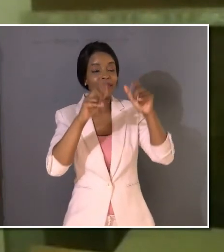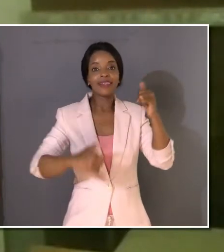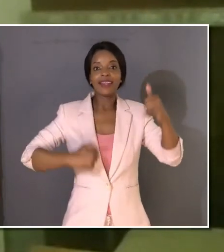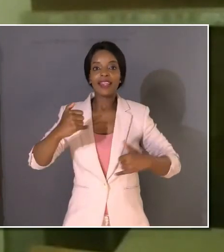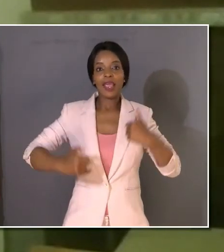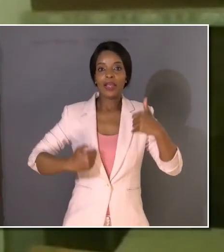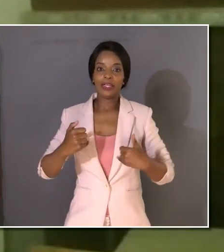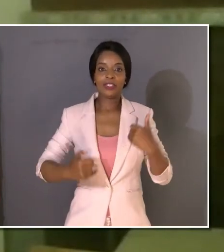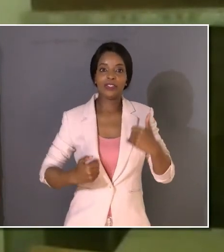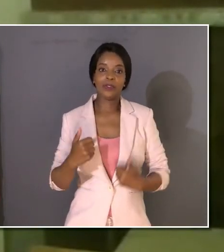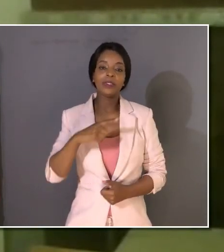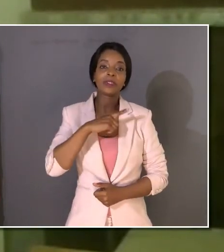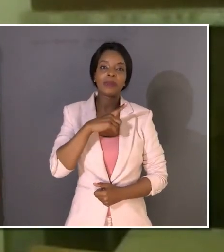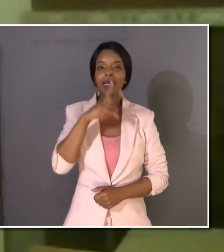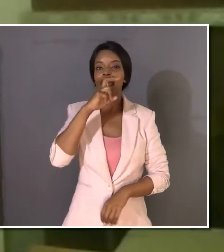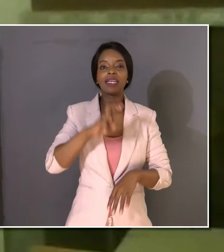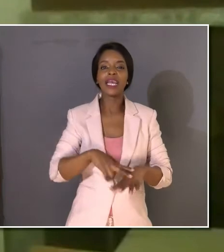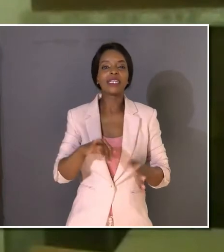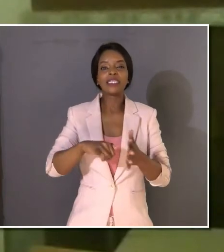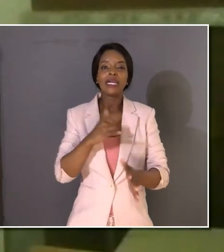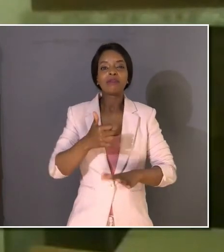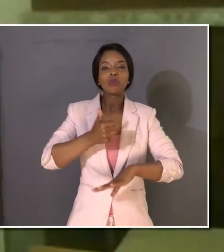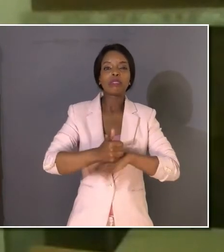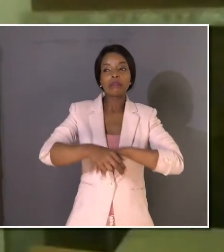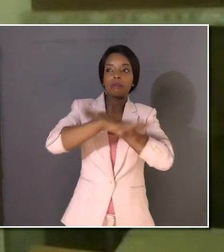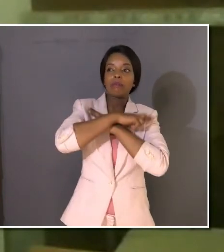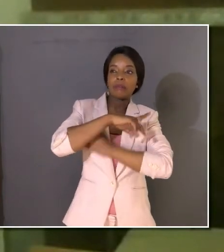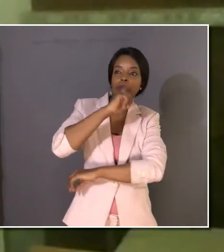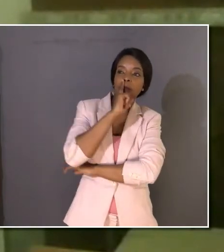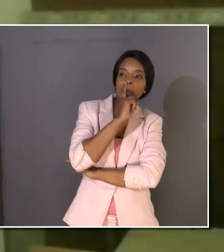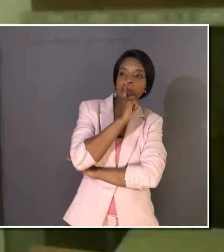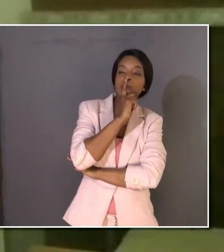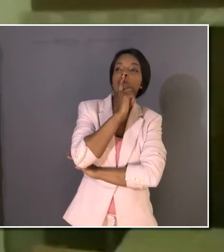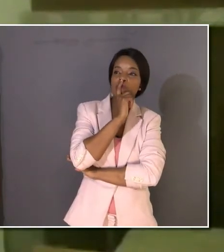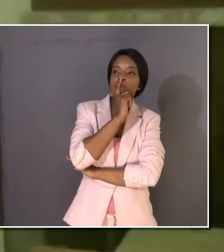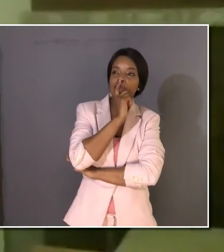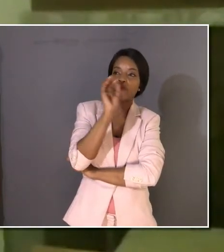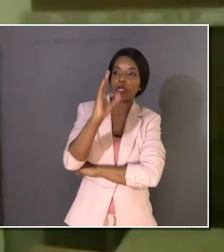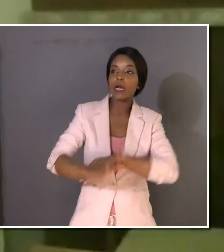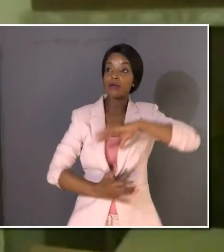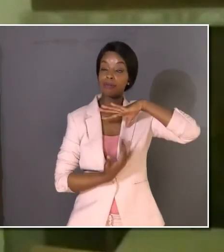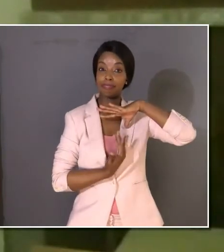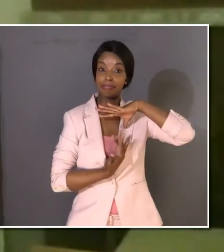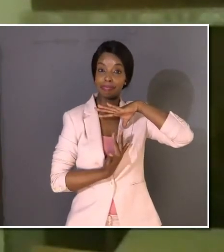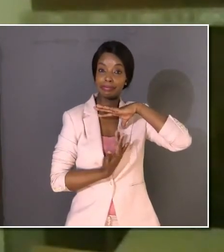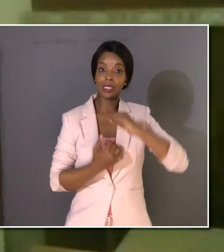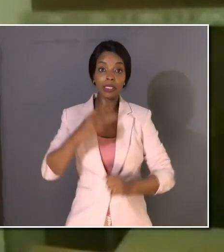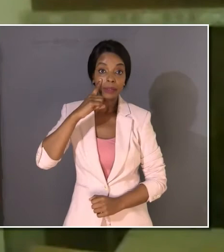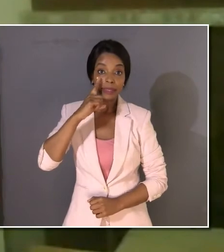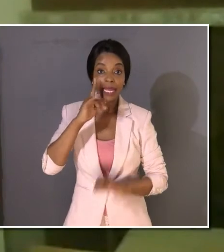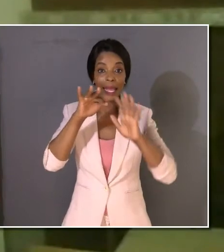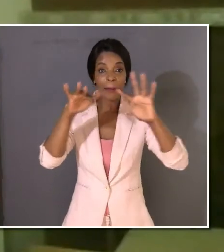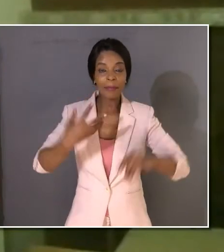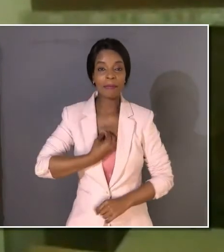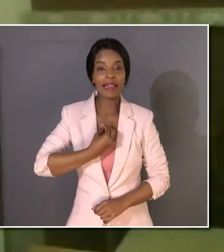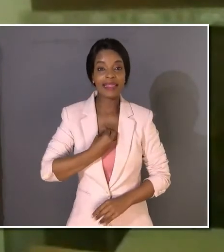break. And just to start looking ahead with a bit of optimism when you see what young people are doing in